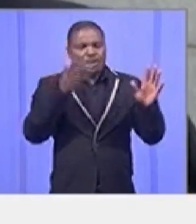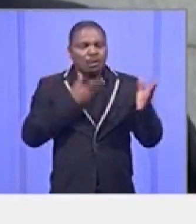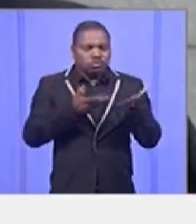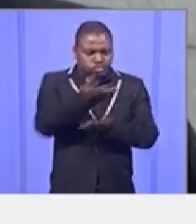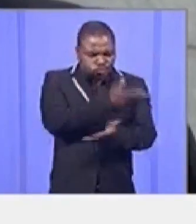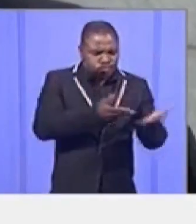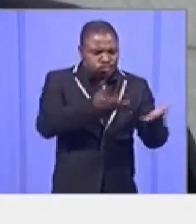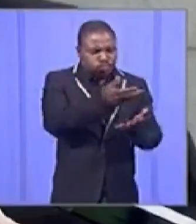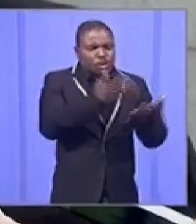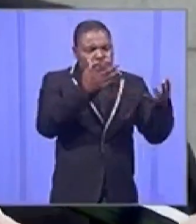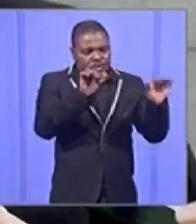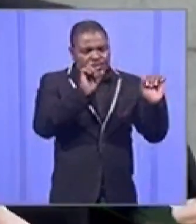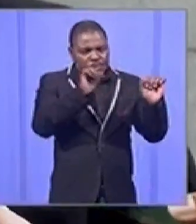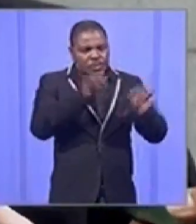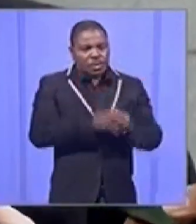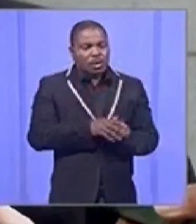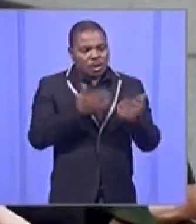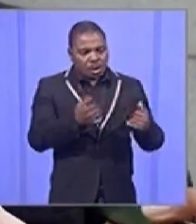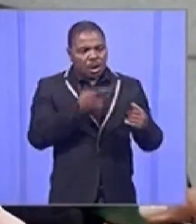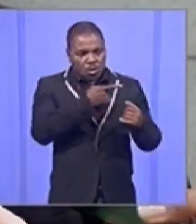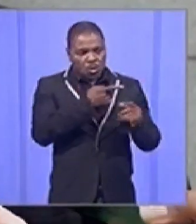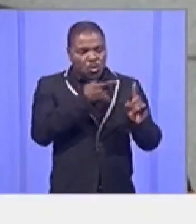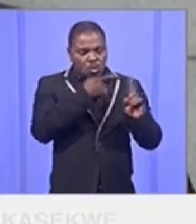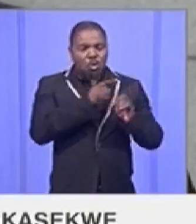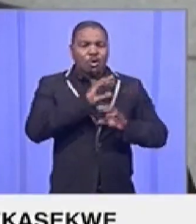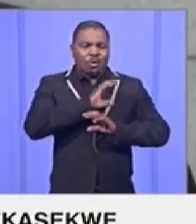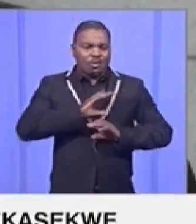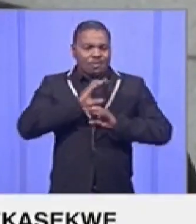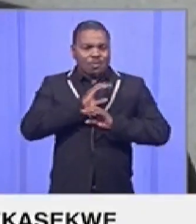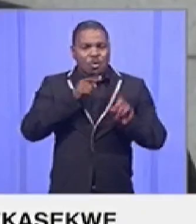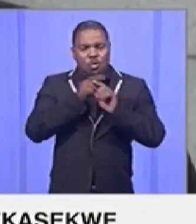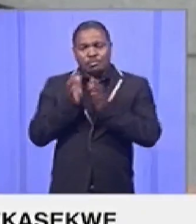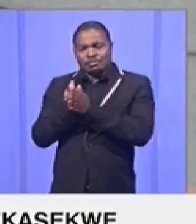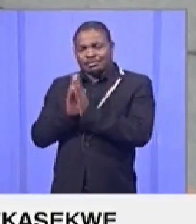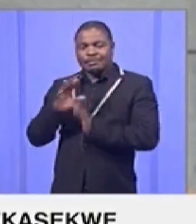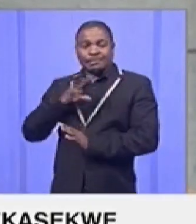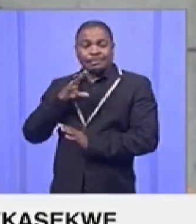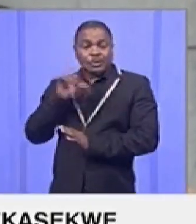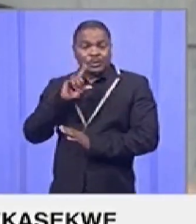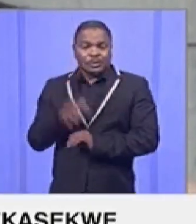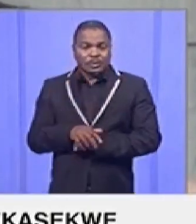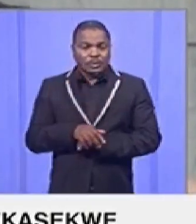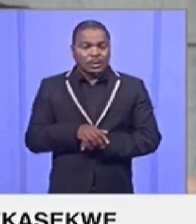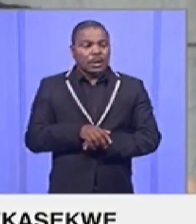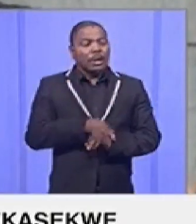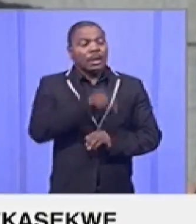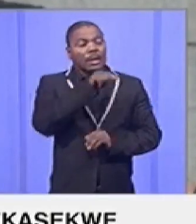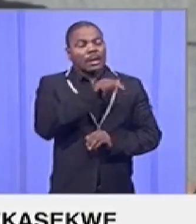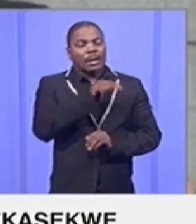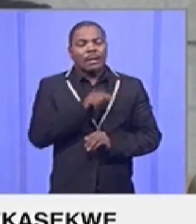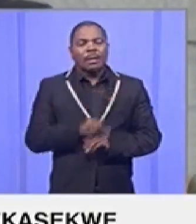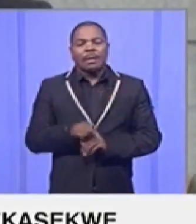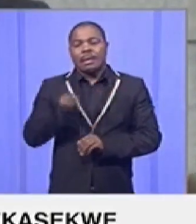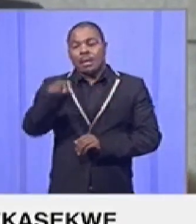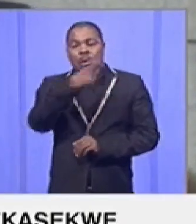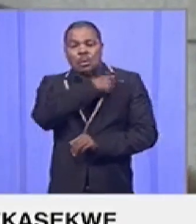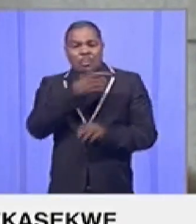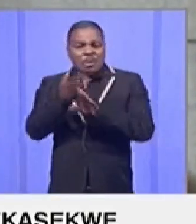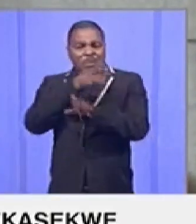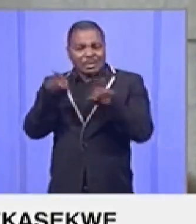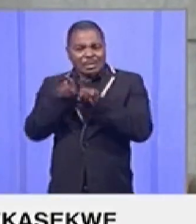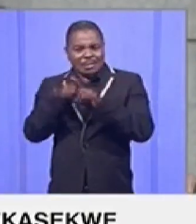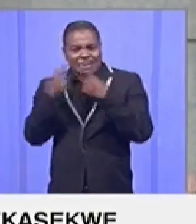initially. Now he is comfortable. All what he requested was that he does not want to be referred to Falkenberg Hospital